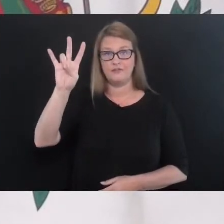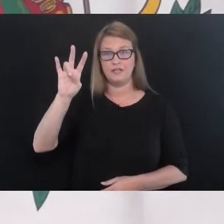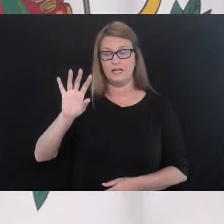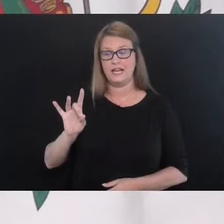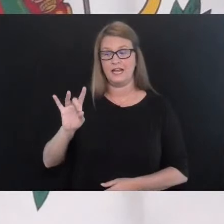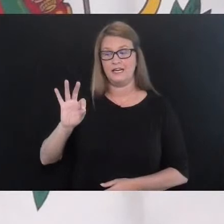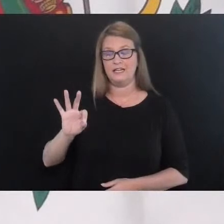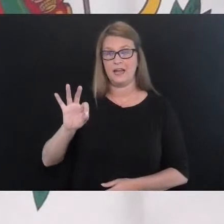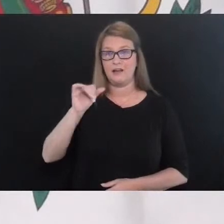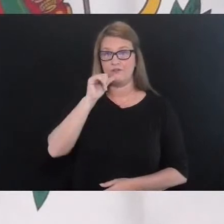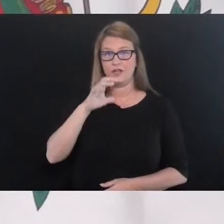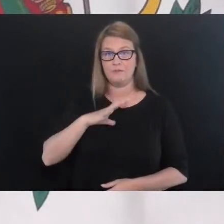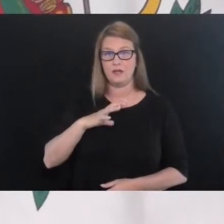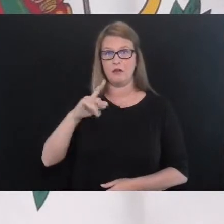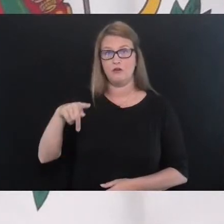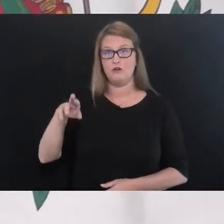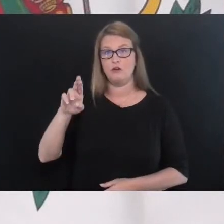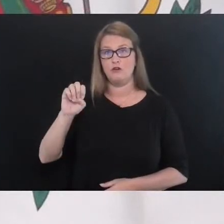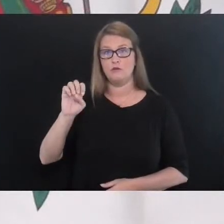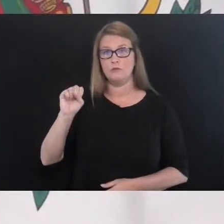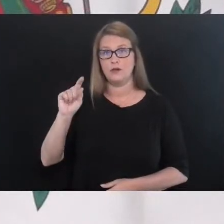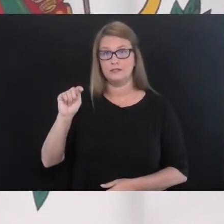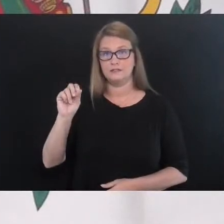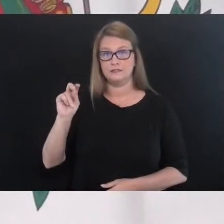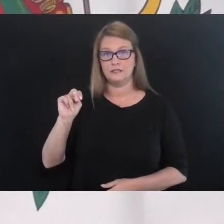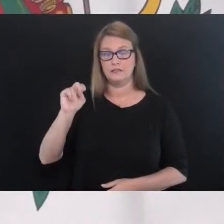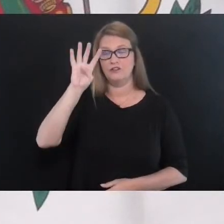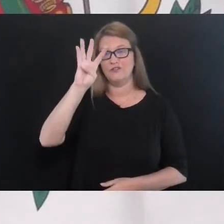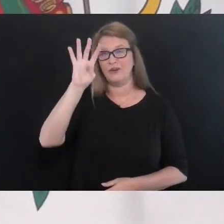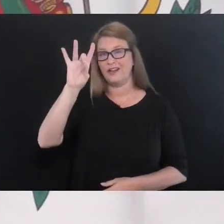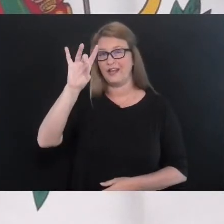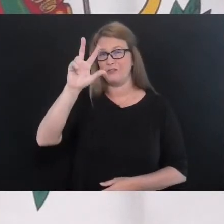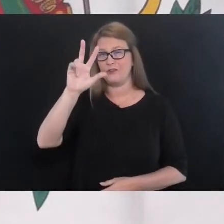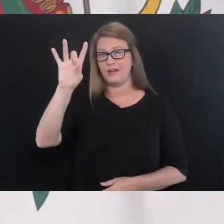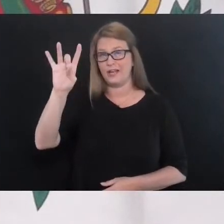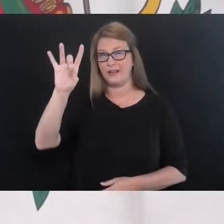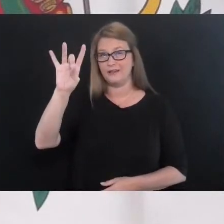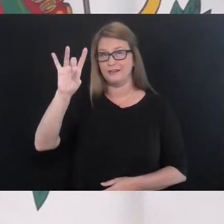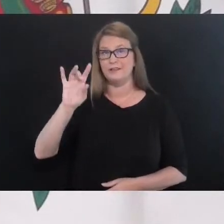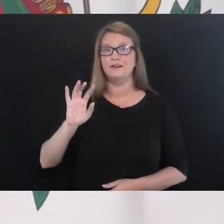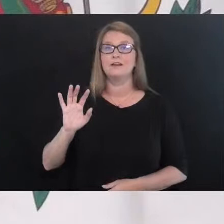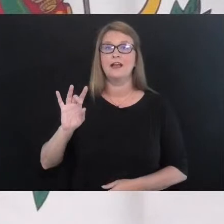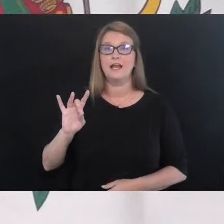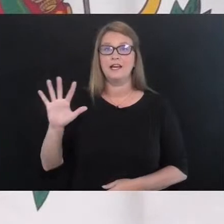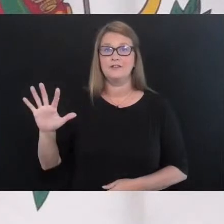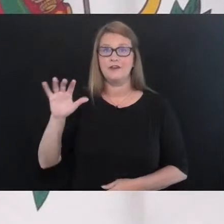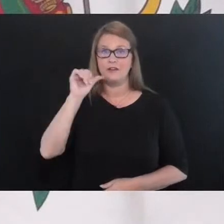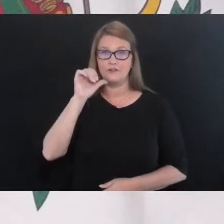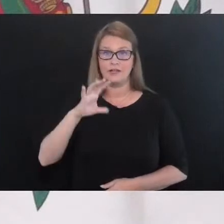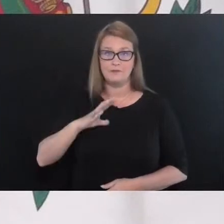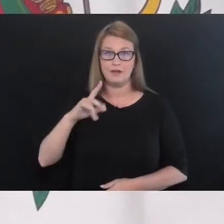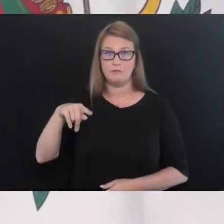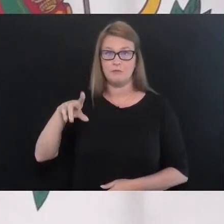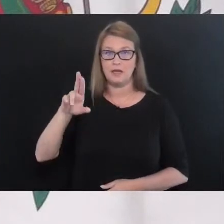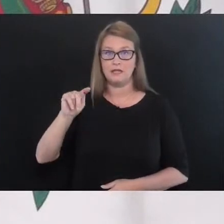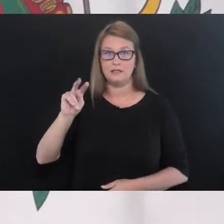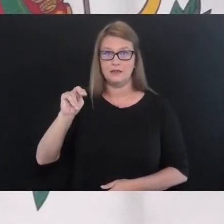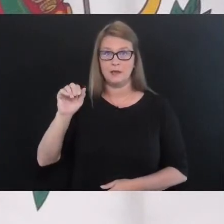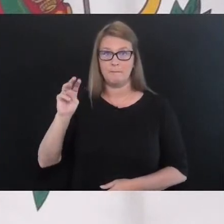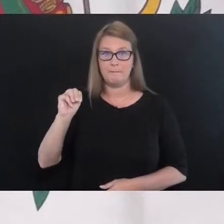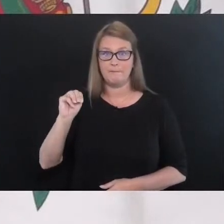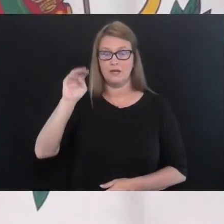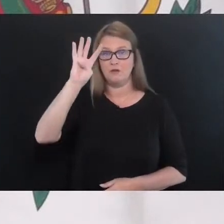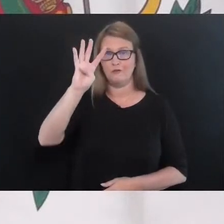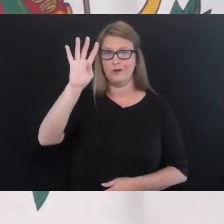an 89-year-old female from Preston County. The 4,838th death, an 85-year-old female from Putnam County.